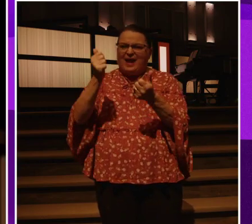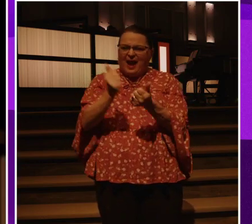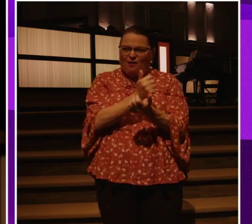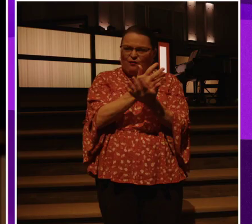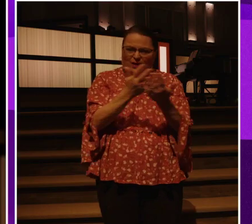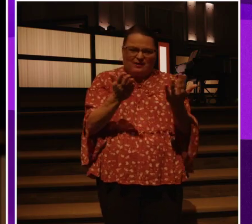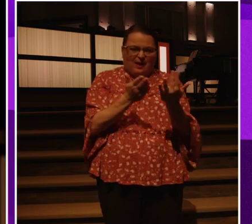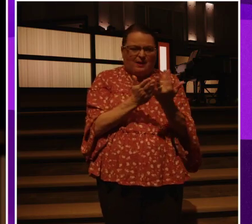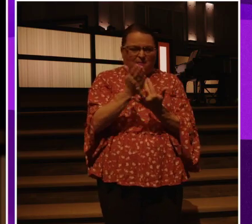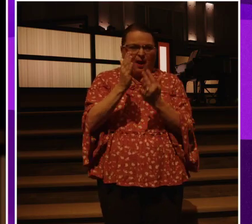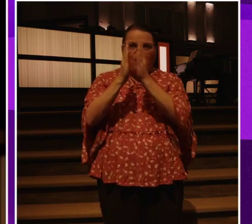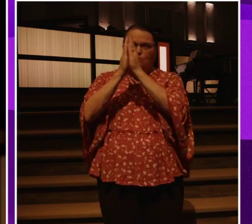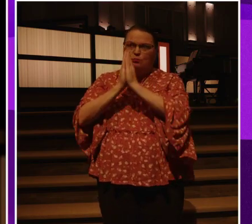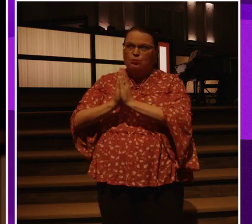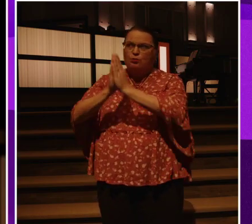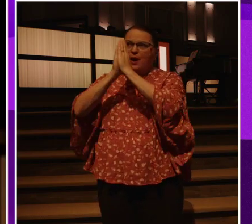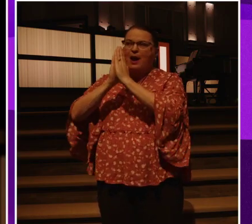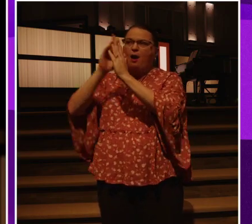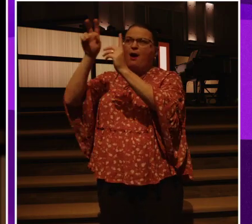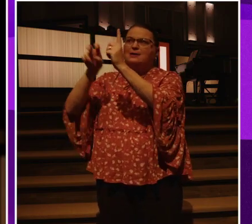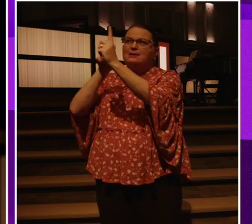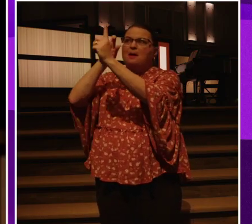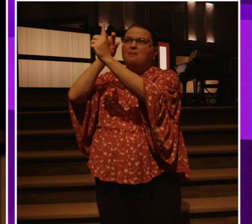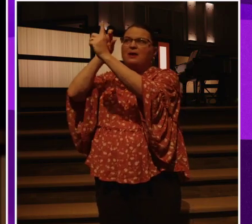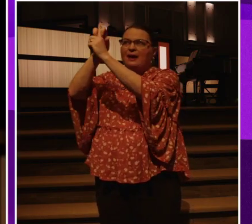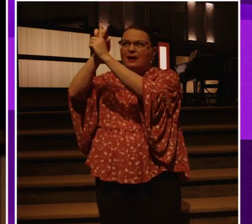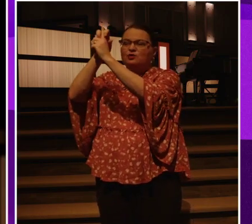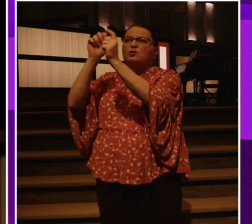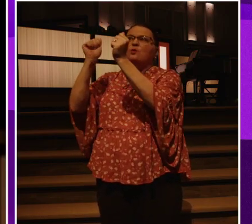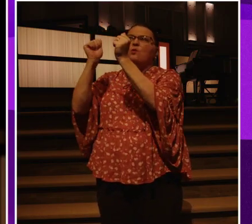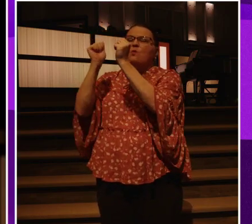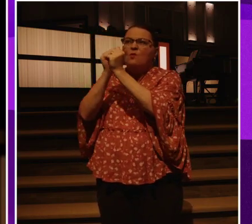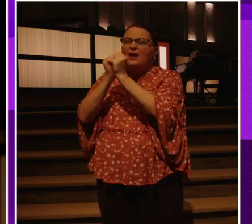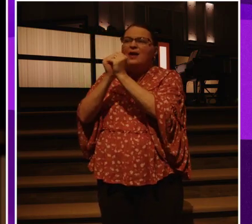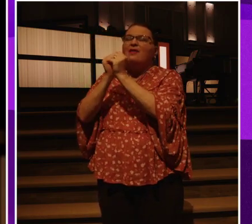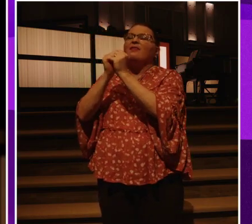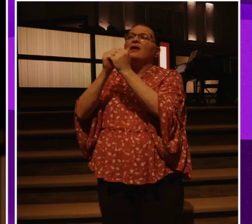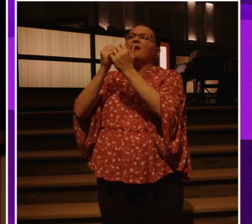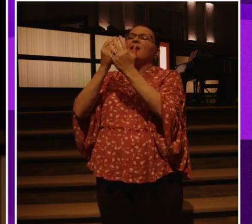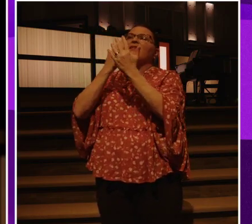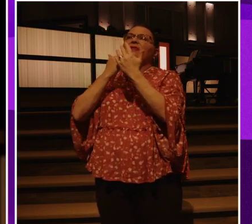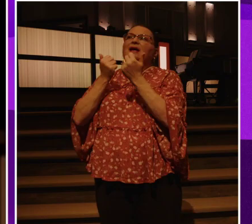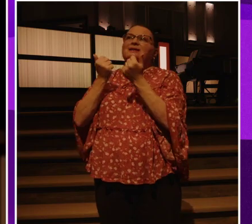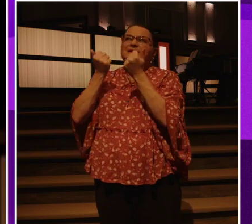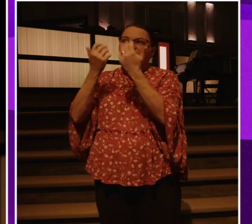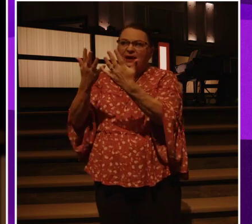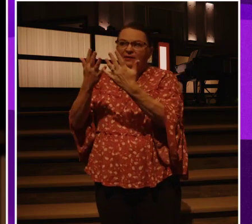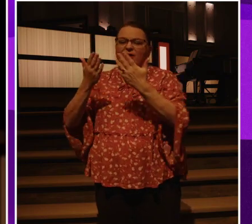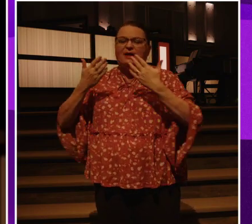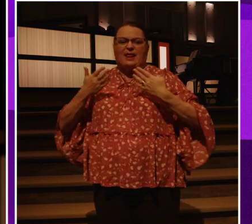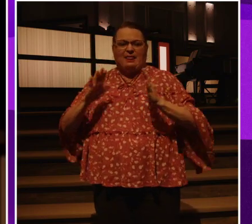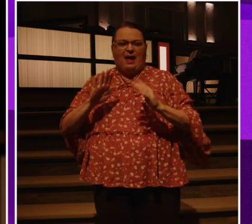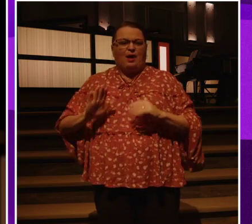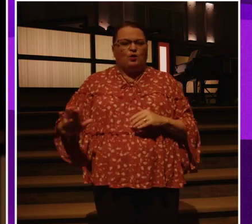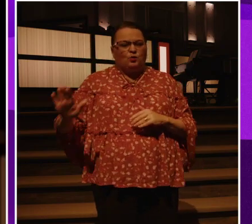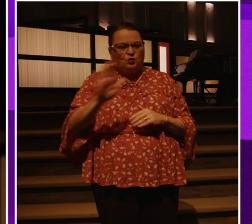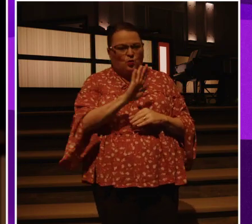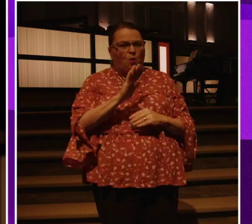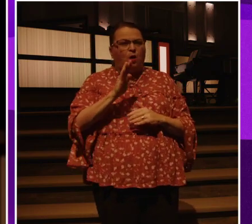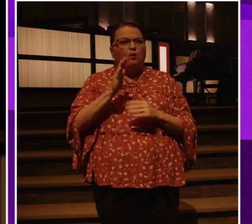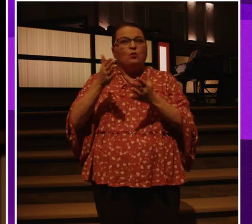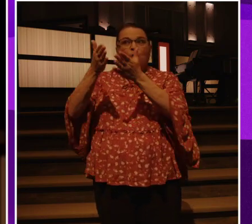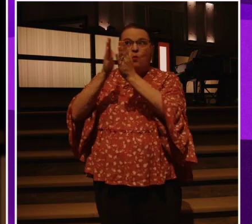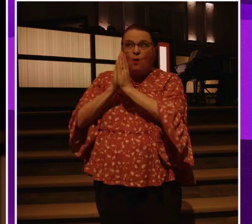prayer and supplication with thanksgiving, let your request be made known to